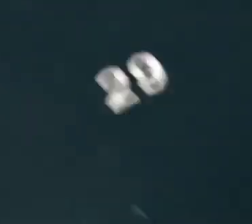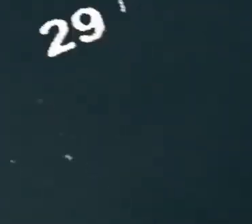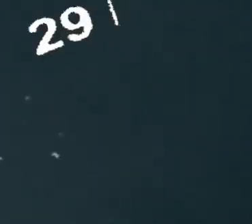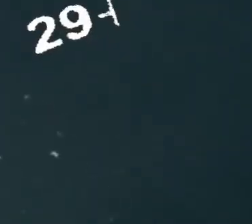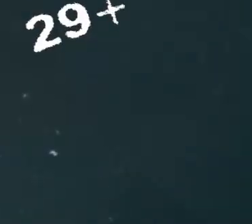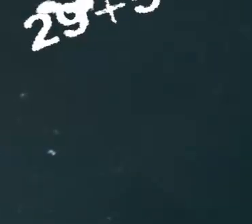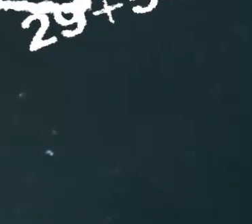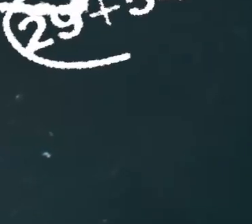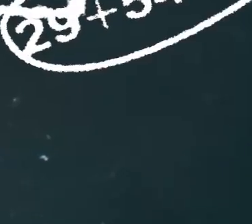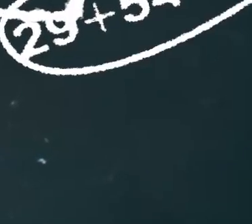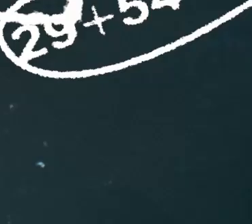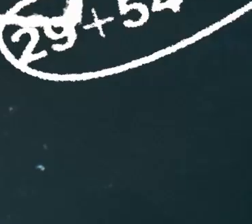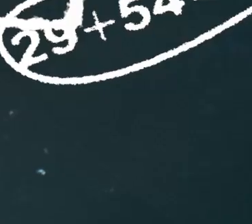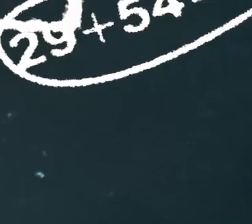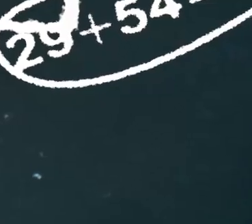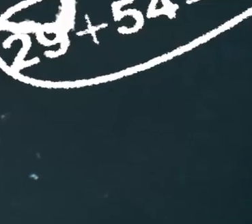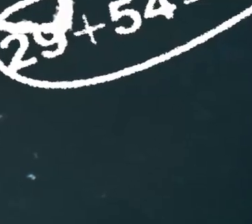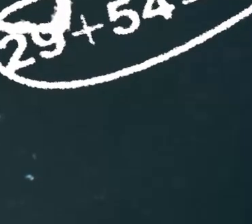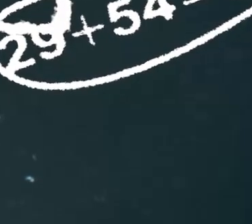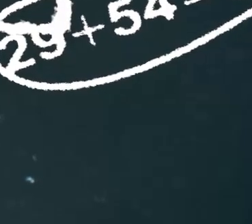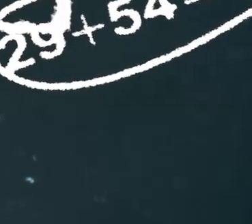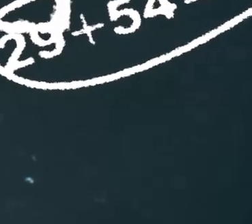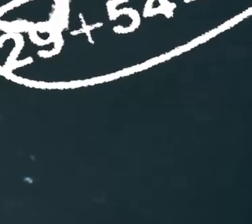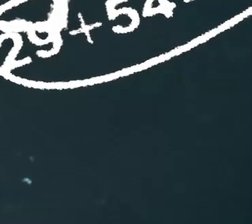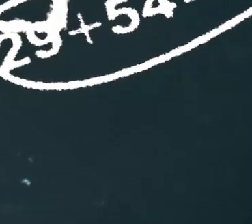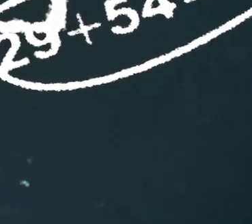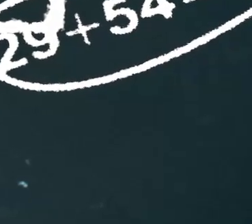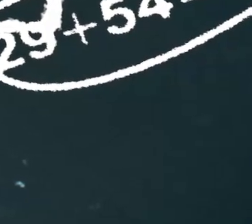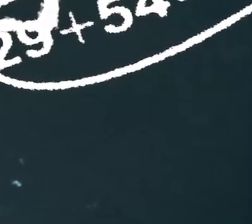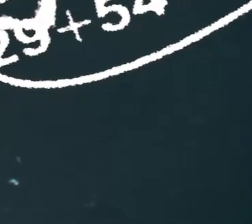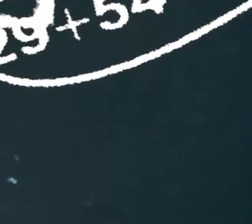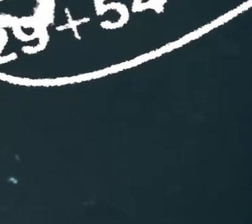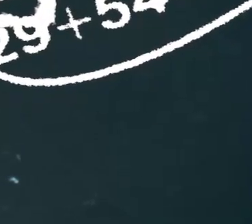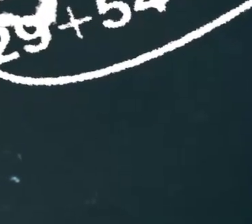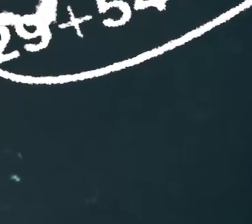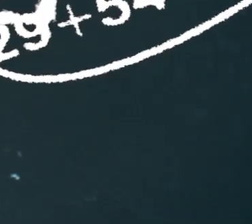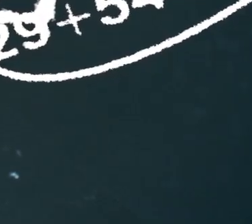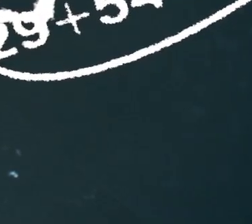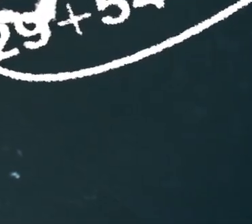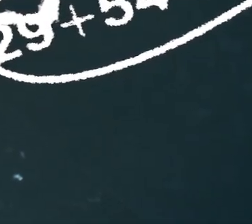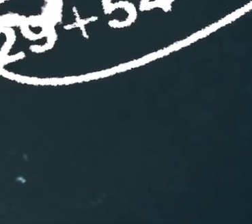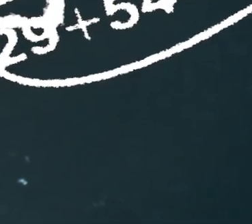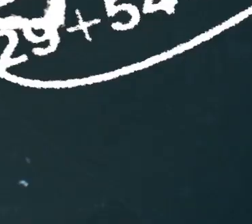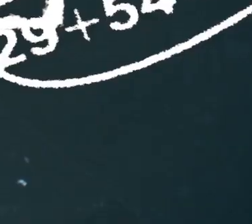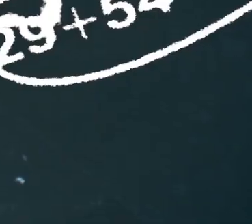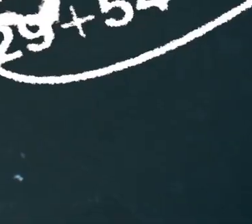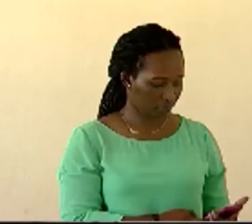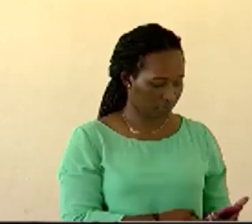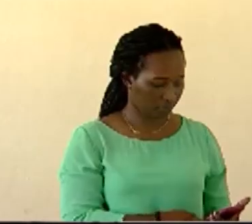Welcome to Study Time, a televised home learning program produced by Rwanda Education